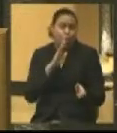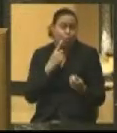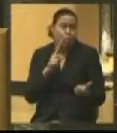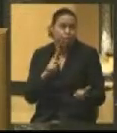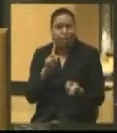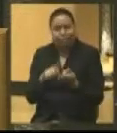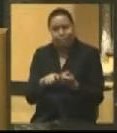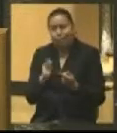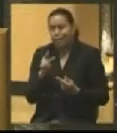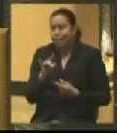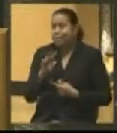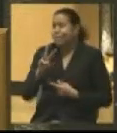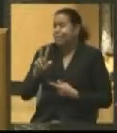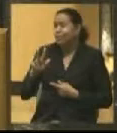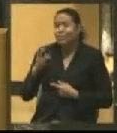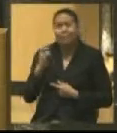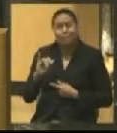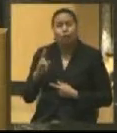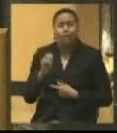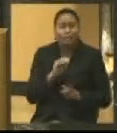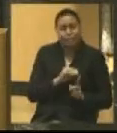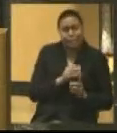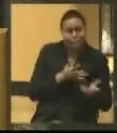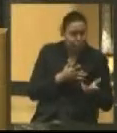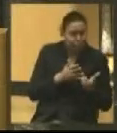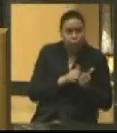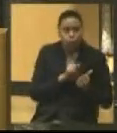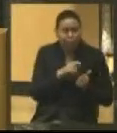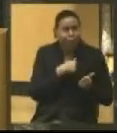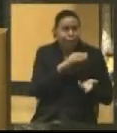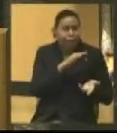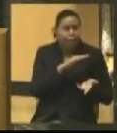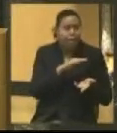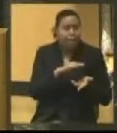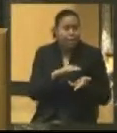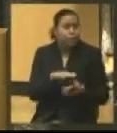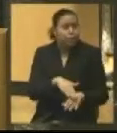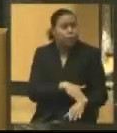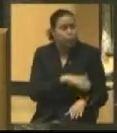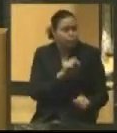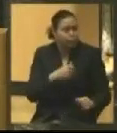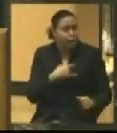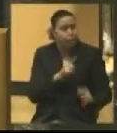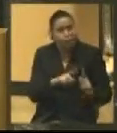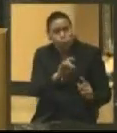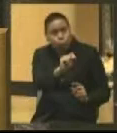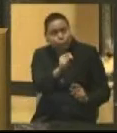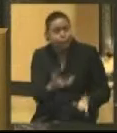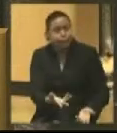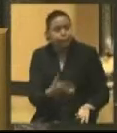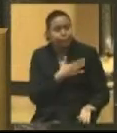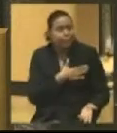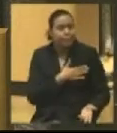late 1863, he's still saying to the border states, look, you can have it gradually, you can do it anyway, just do it,